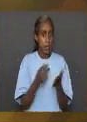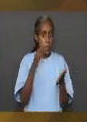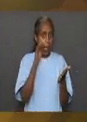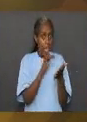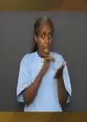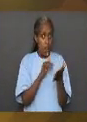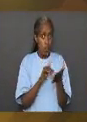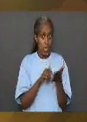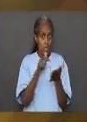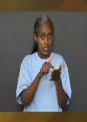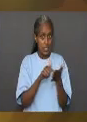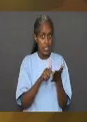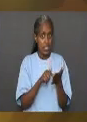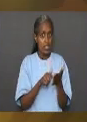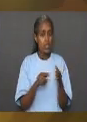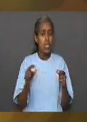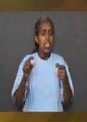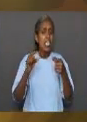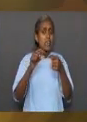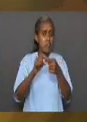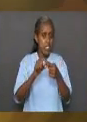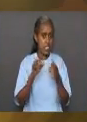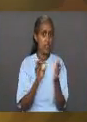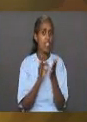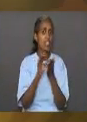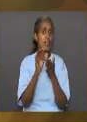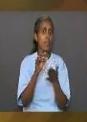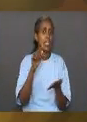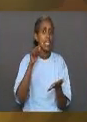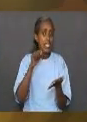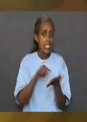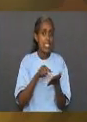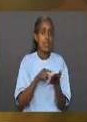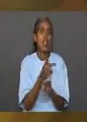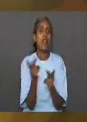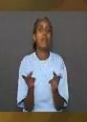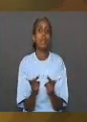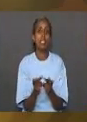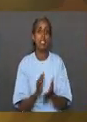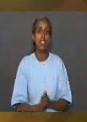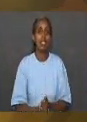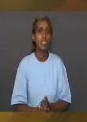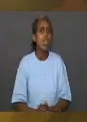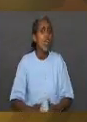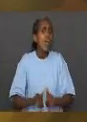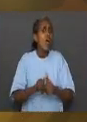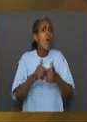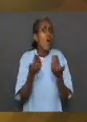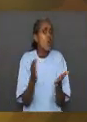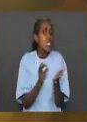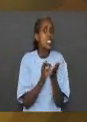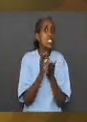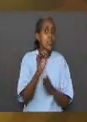calculated to an infinite number of decimal places. How is the number